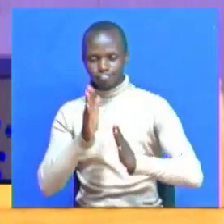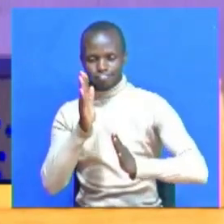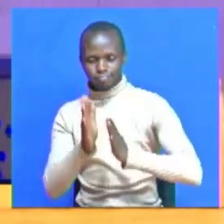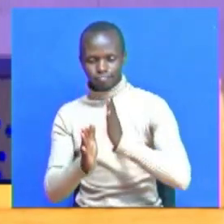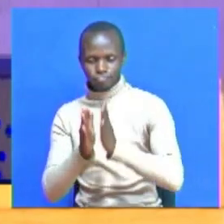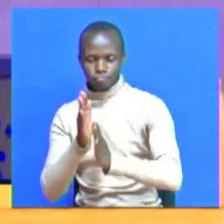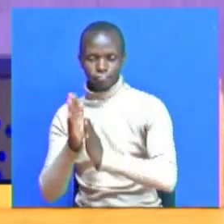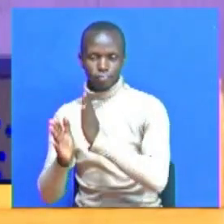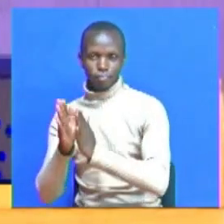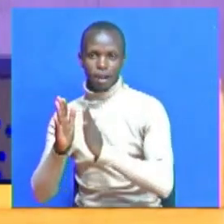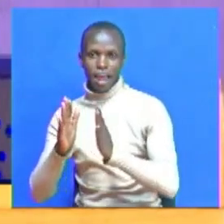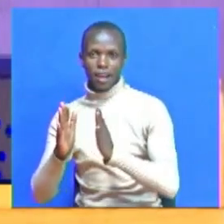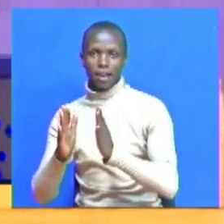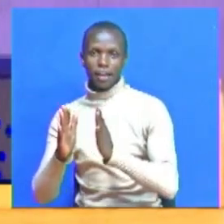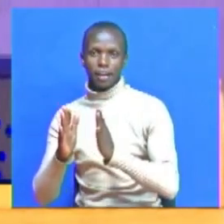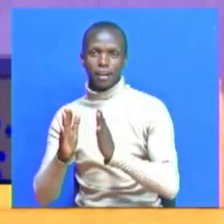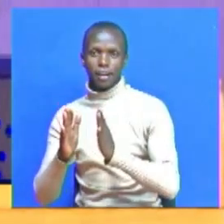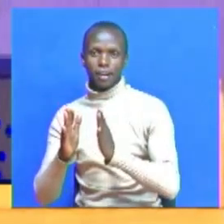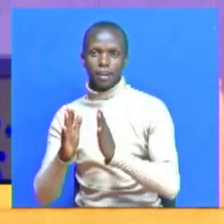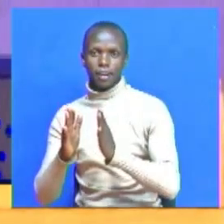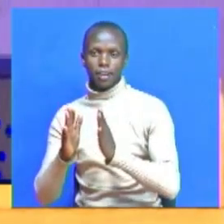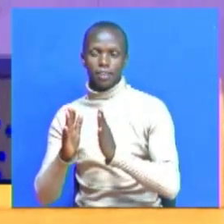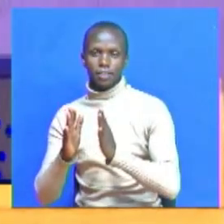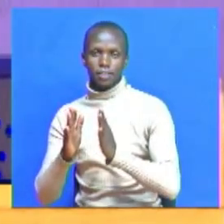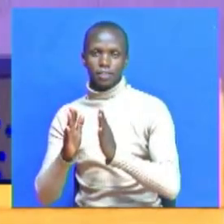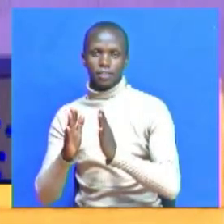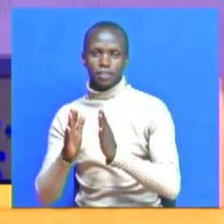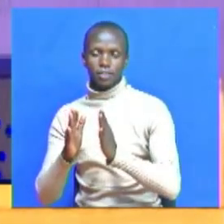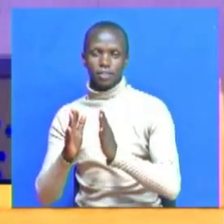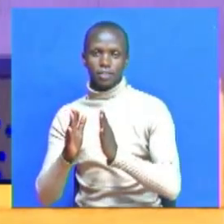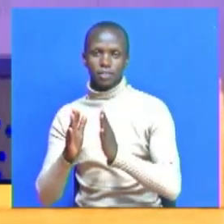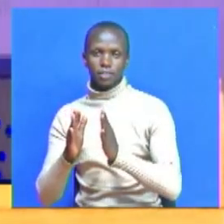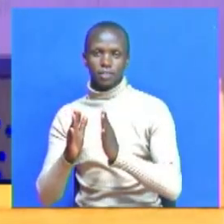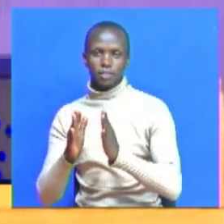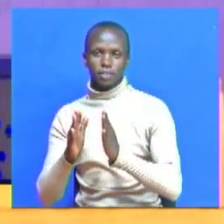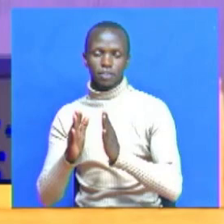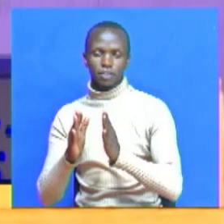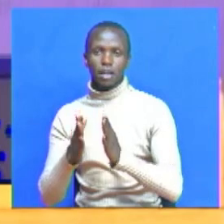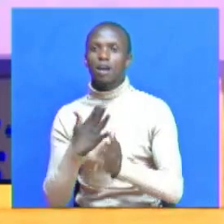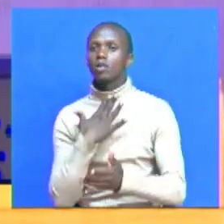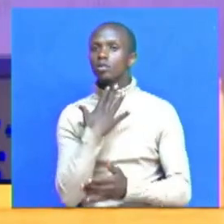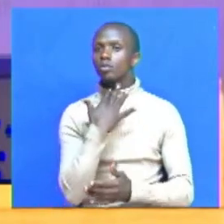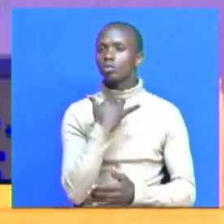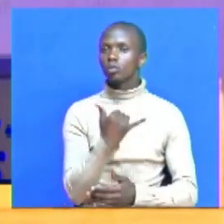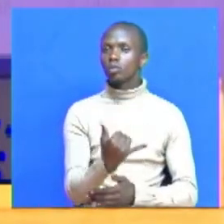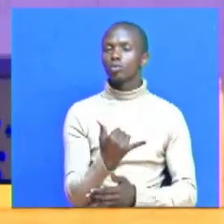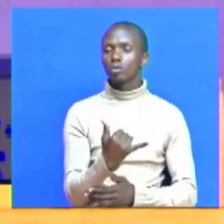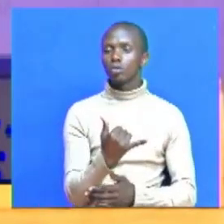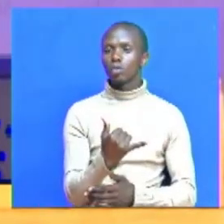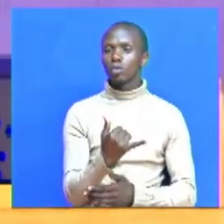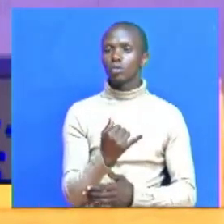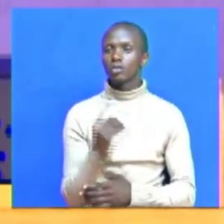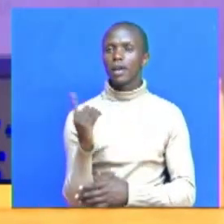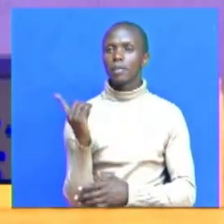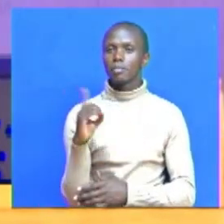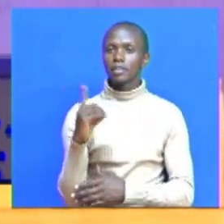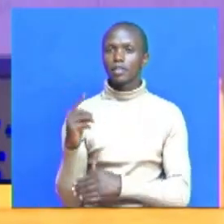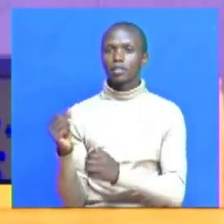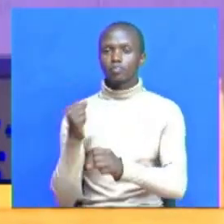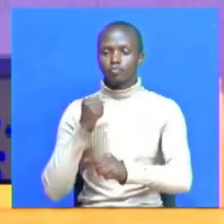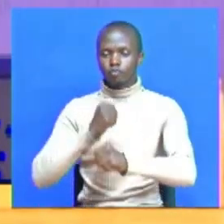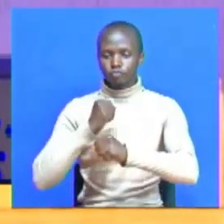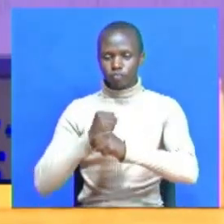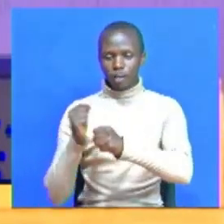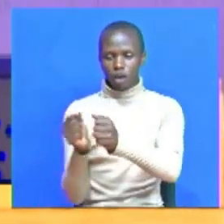the for June 1st, for the Madaraka Day, we want as a ministry to work together with you through Kenya